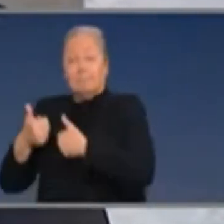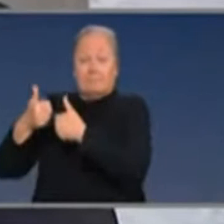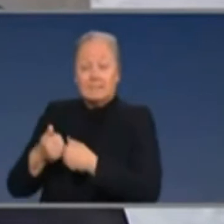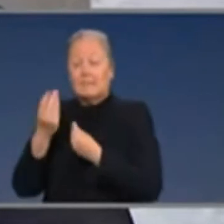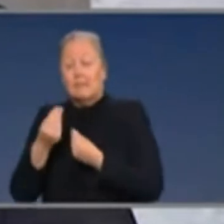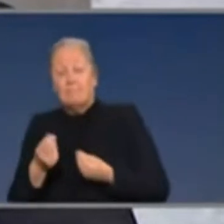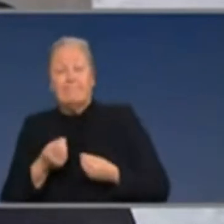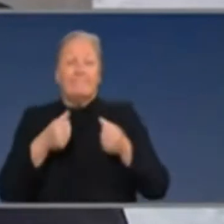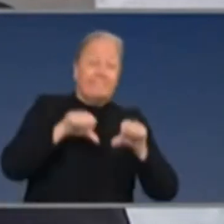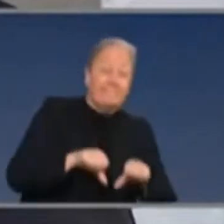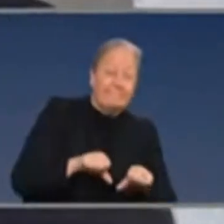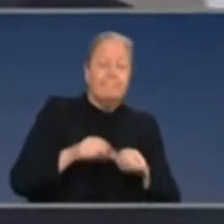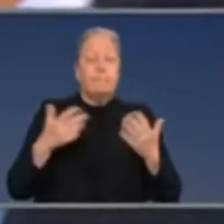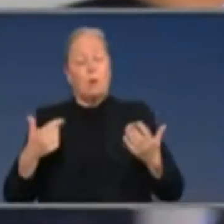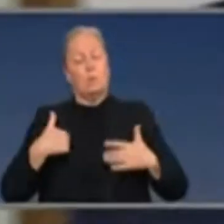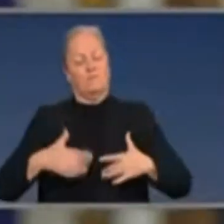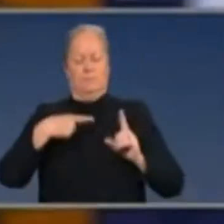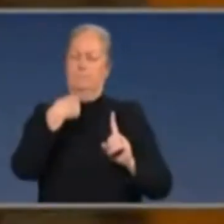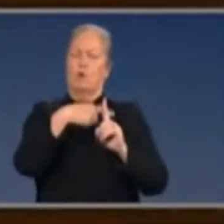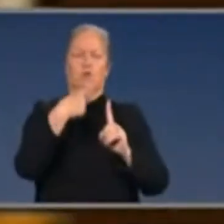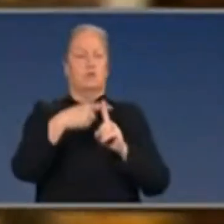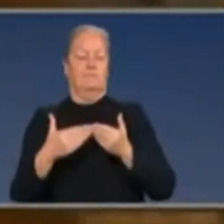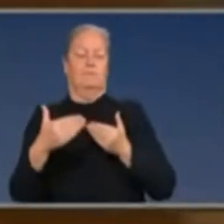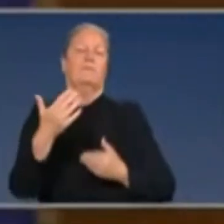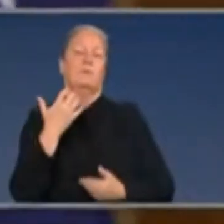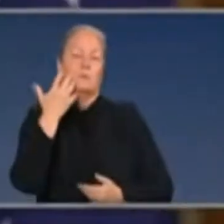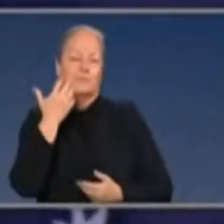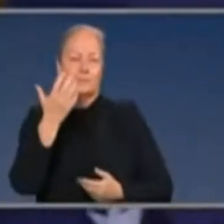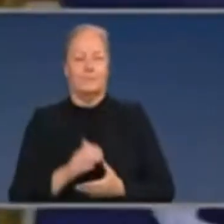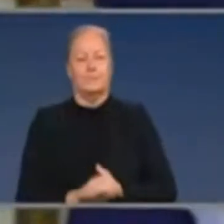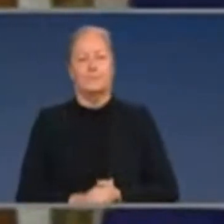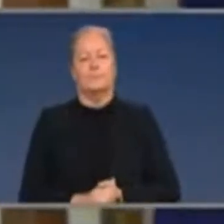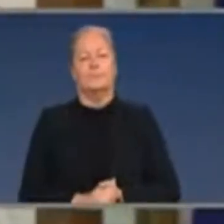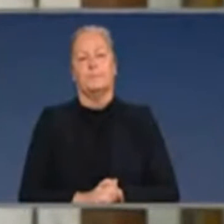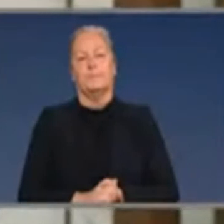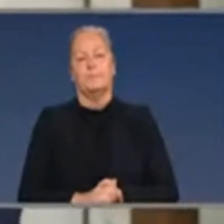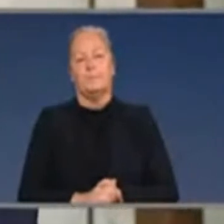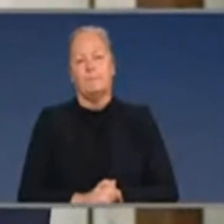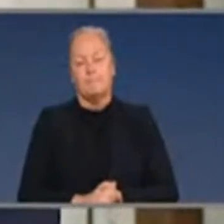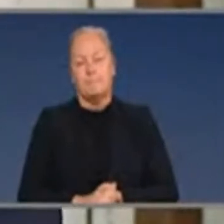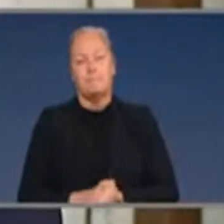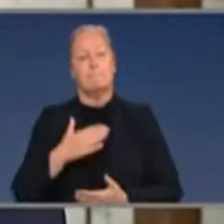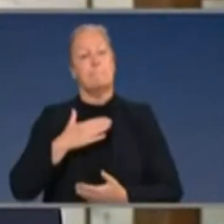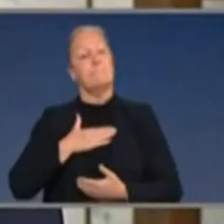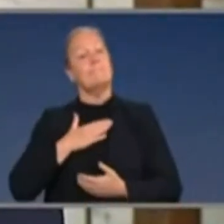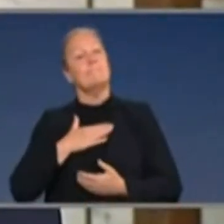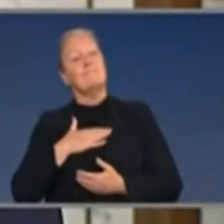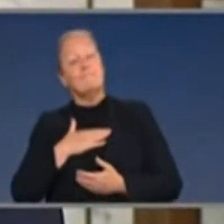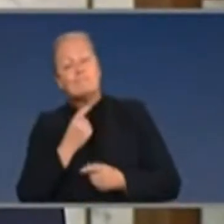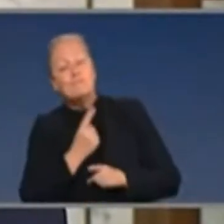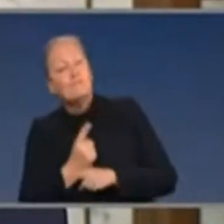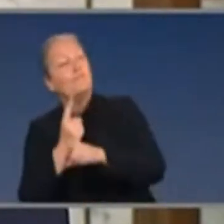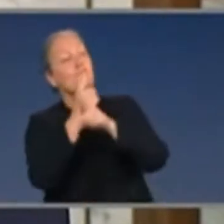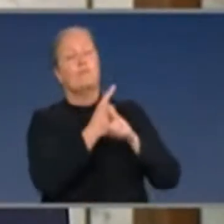but our hope is higher. Just adding to that, in the discussions I've had with states